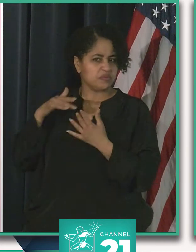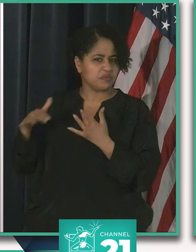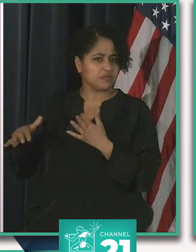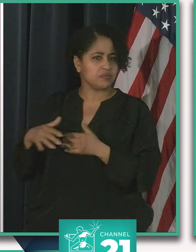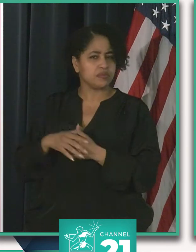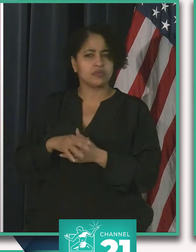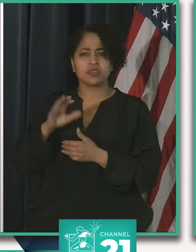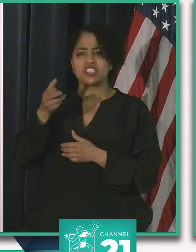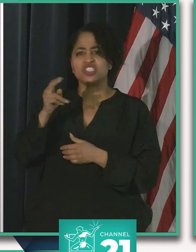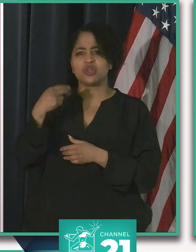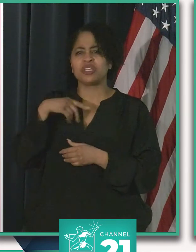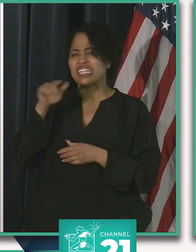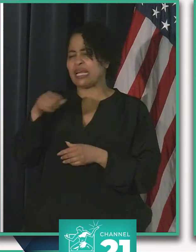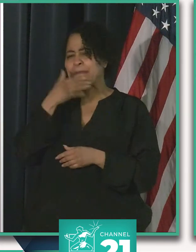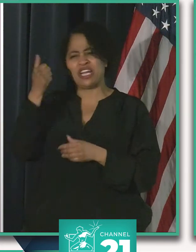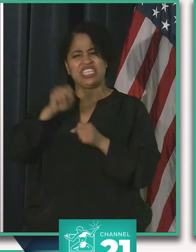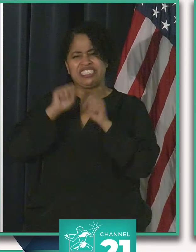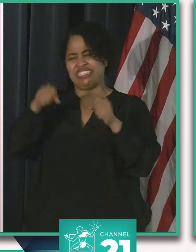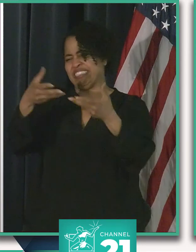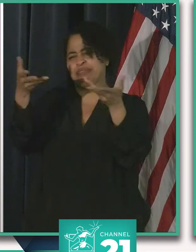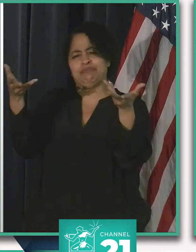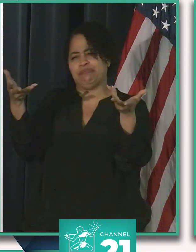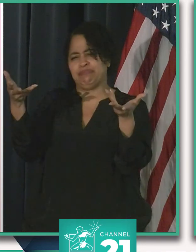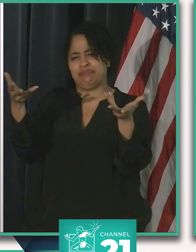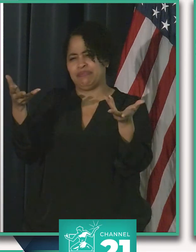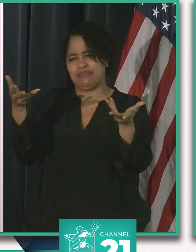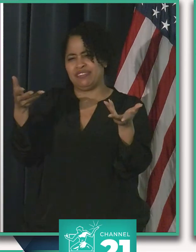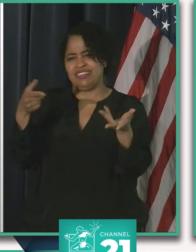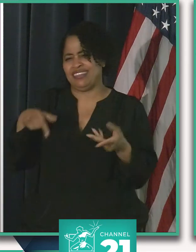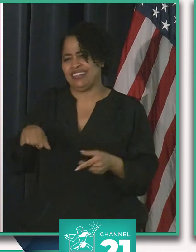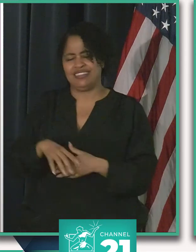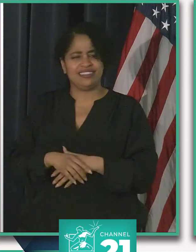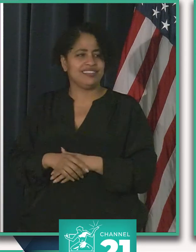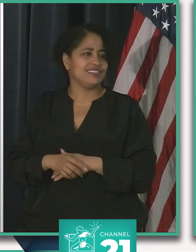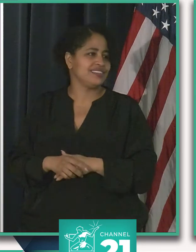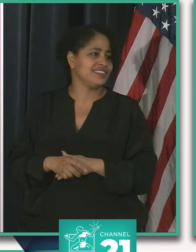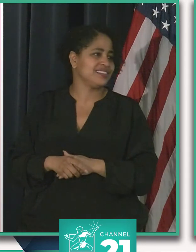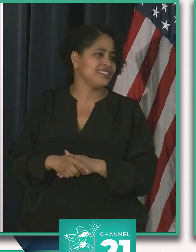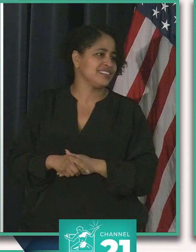All right, John, we've got to get a better system than this.